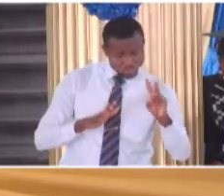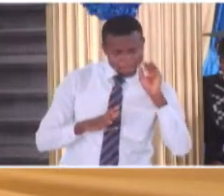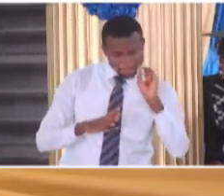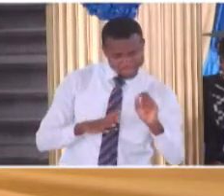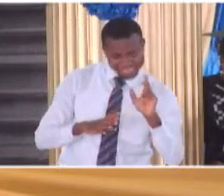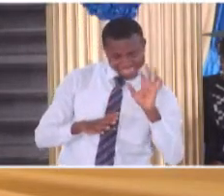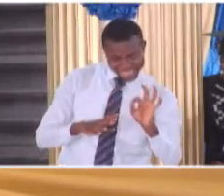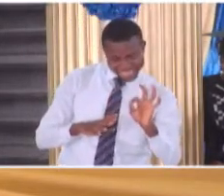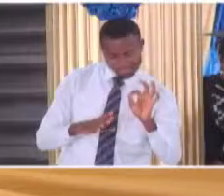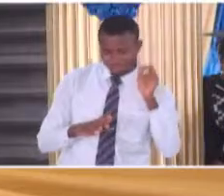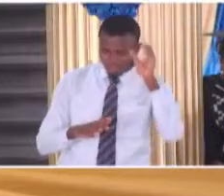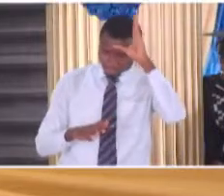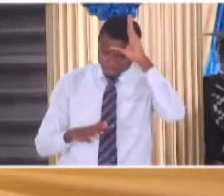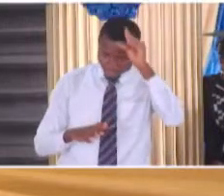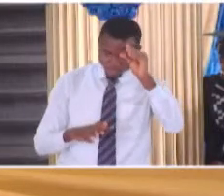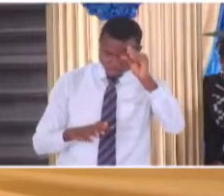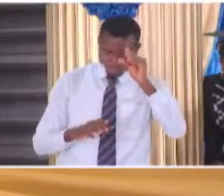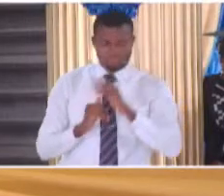52.49% males.